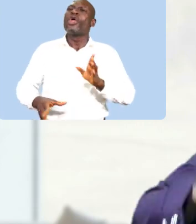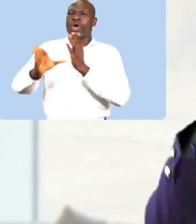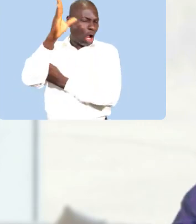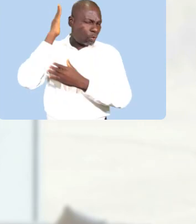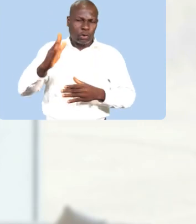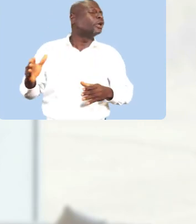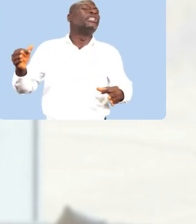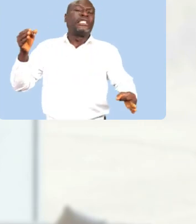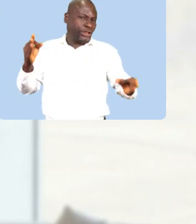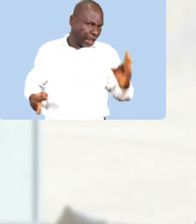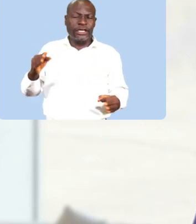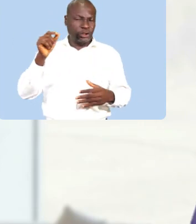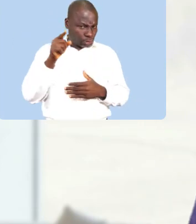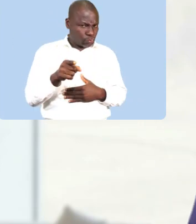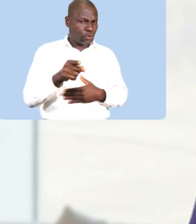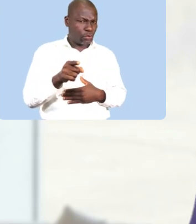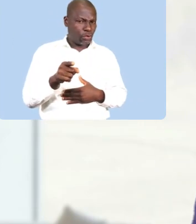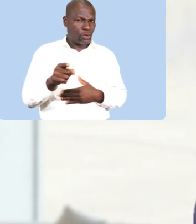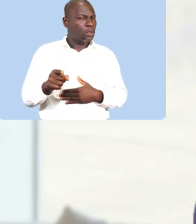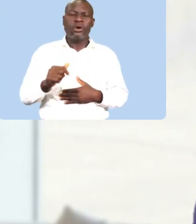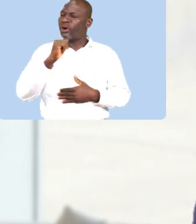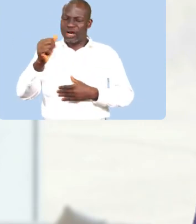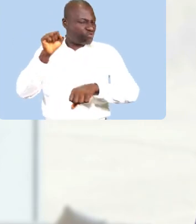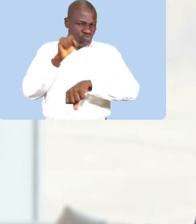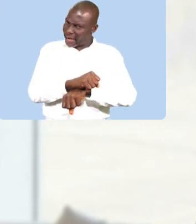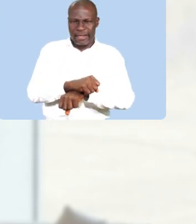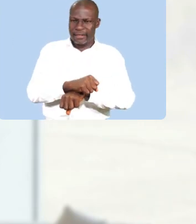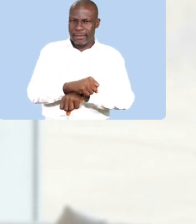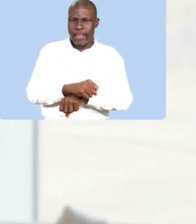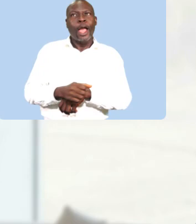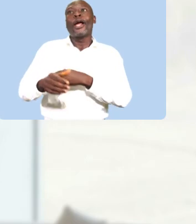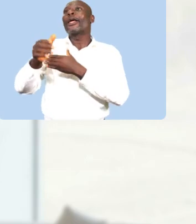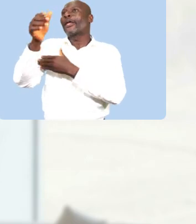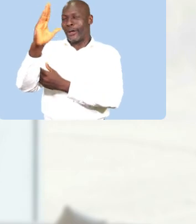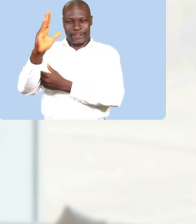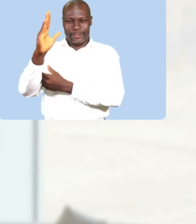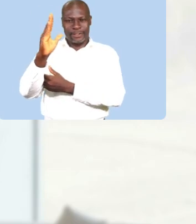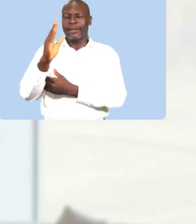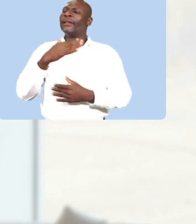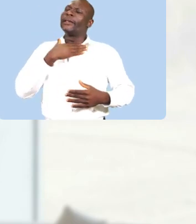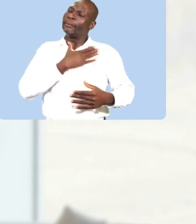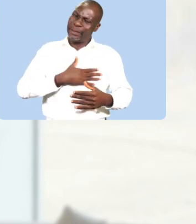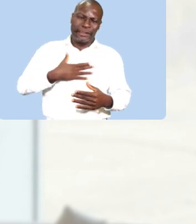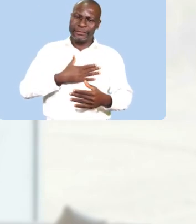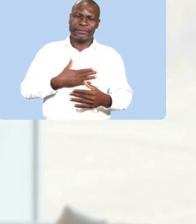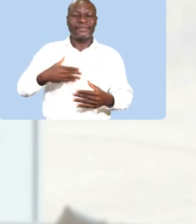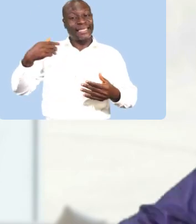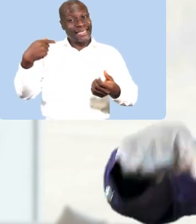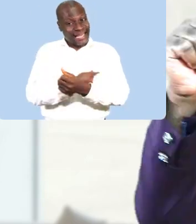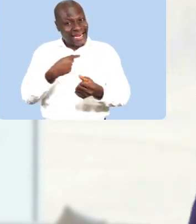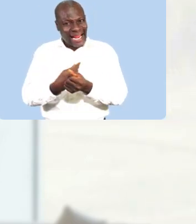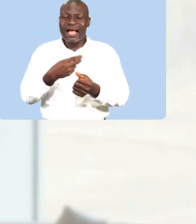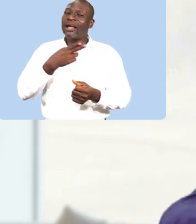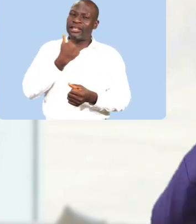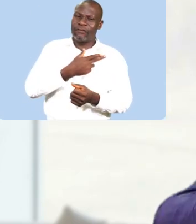se emetna oman mu no enya dia ebeboa mira papa gana sofo e me se mo he ebre